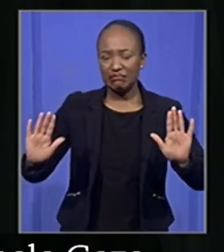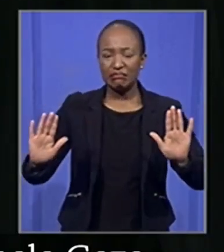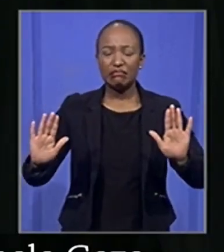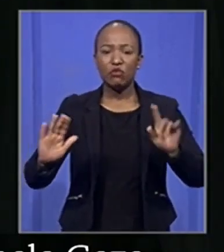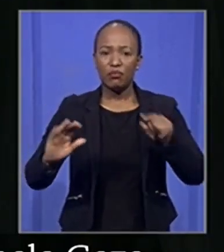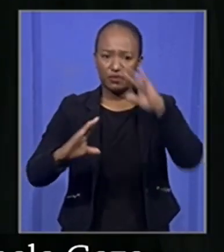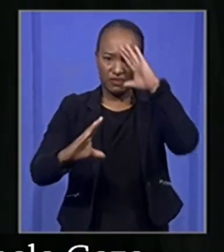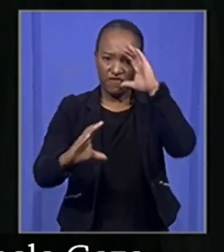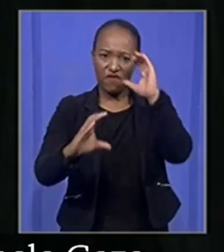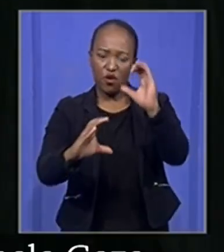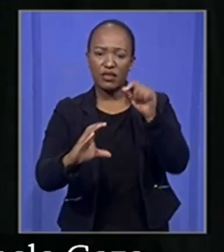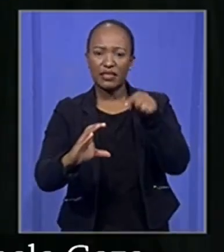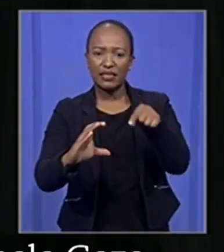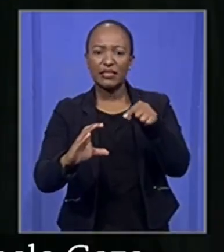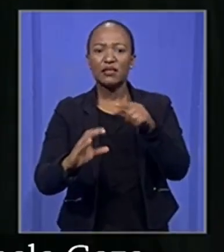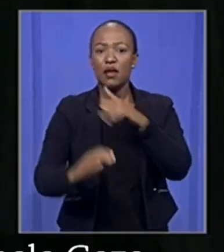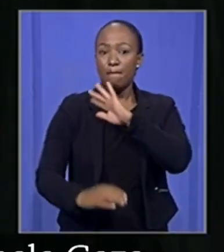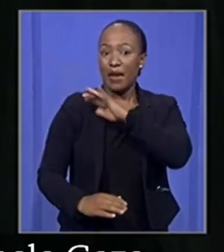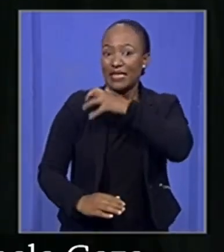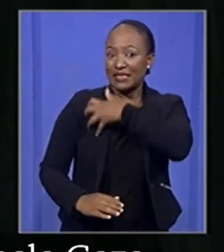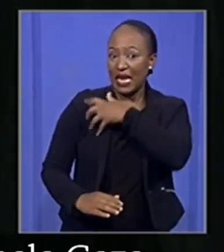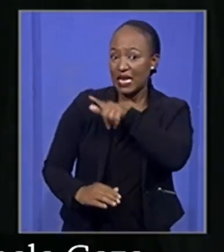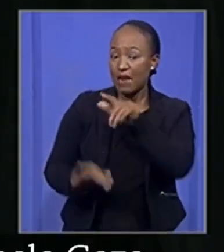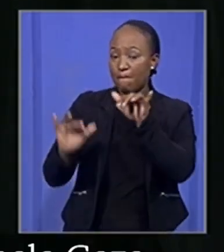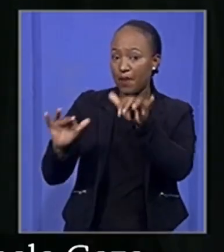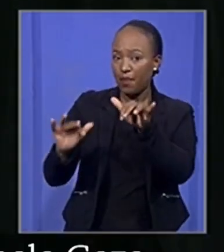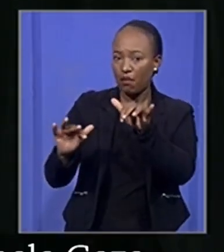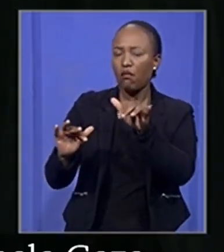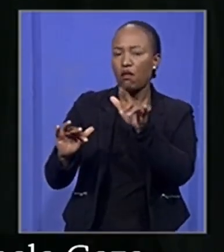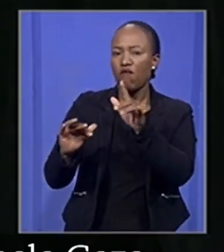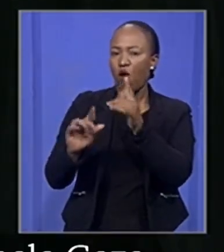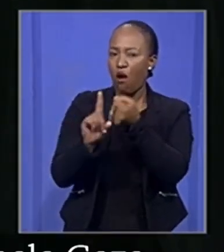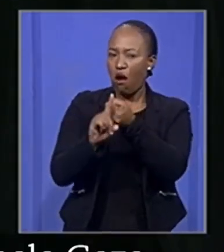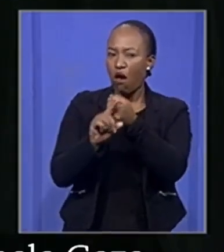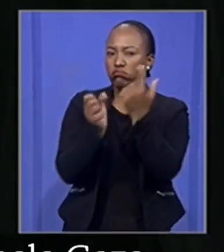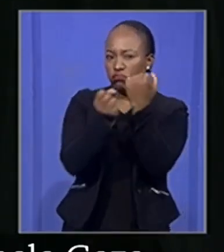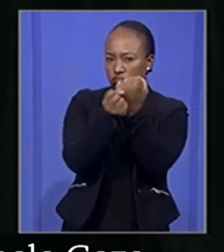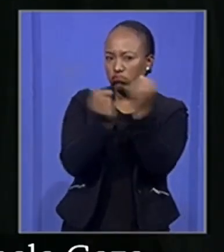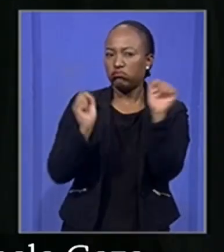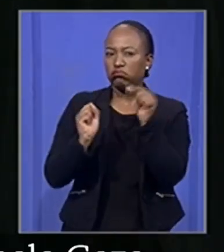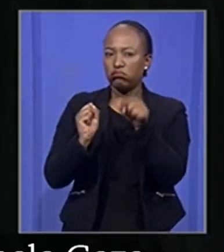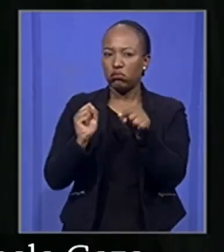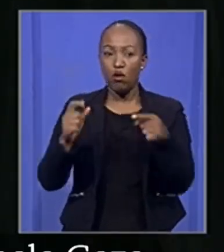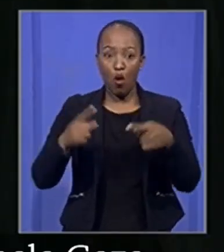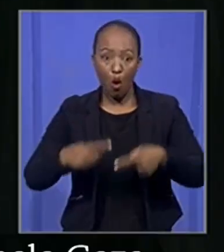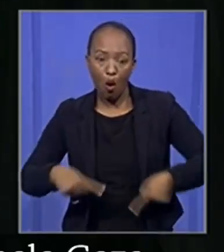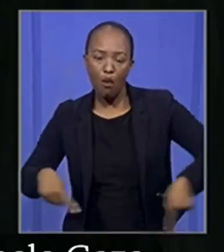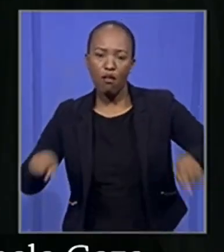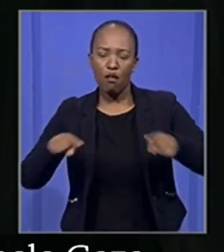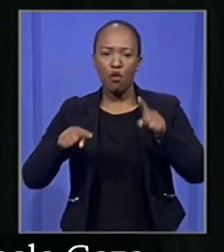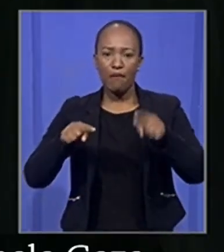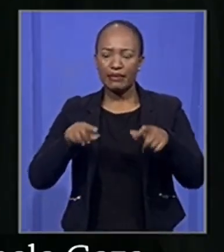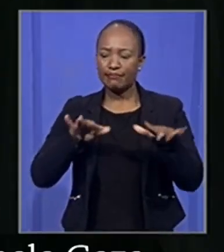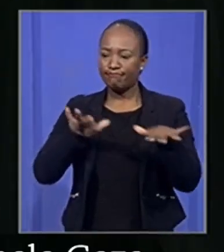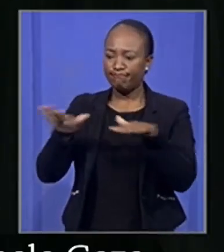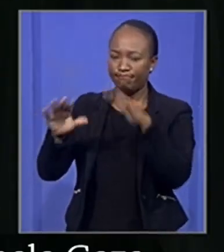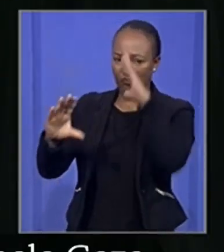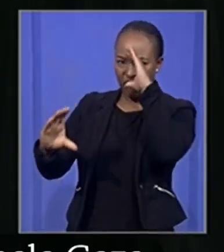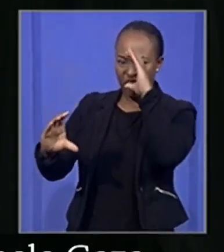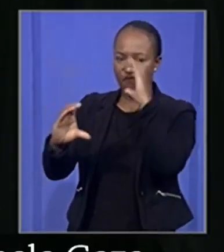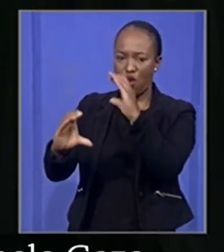is the Palestinian people and their struggle for freedom and justice. So what we should all be paying attention to is